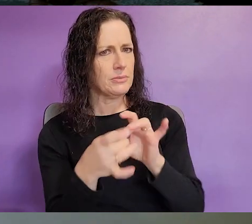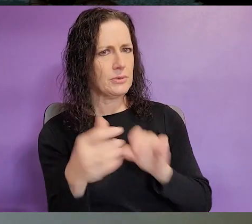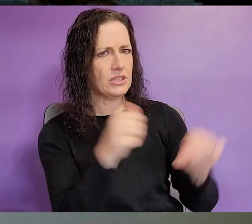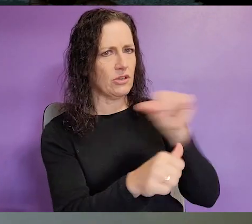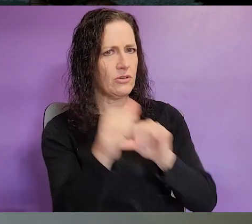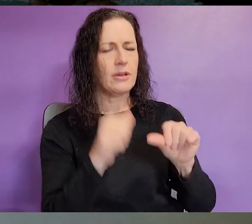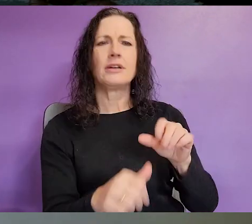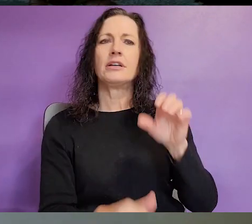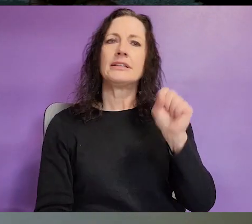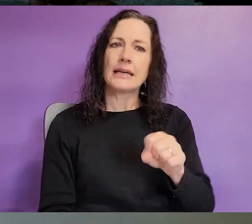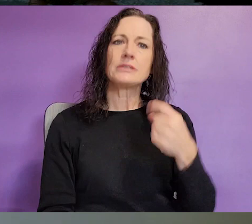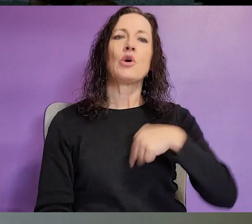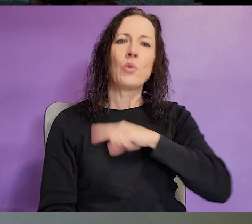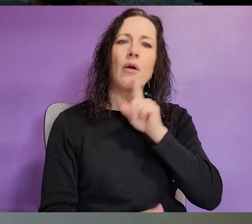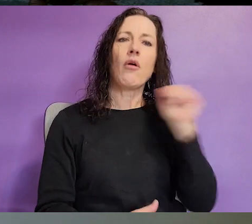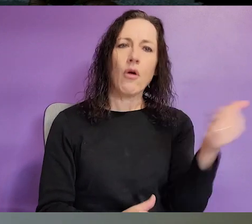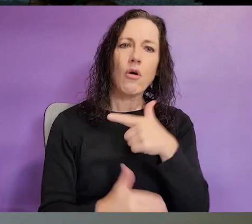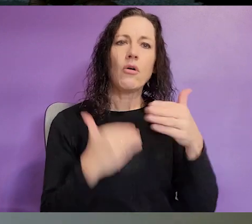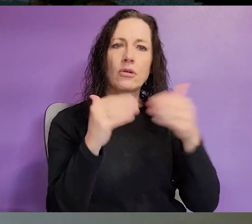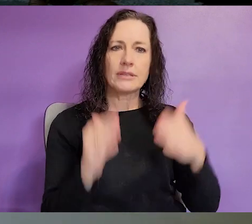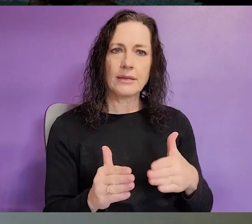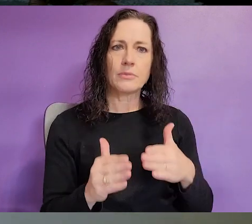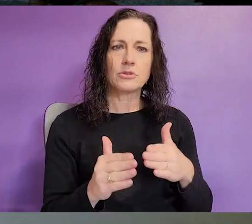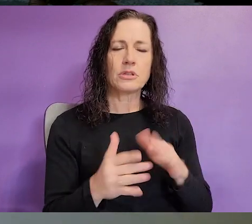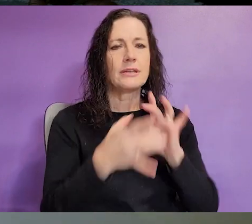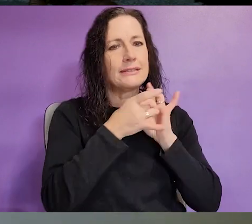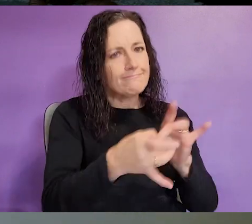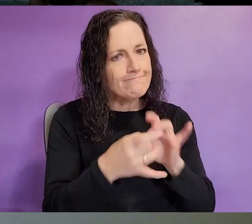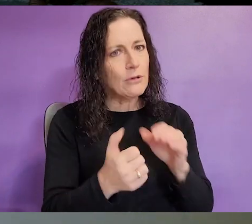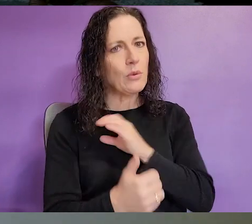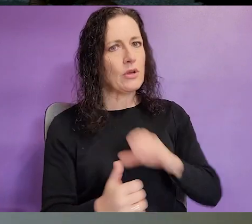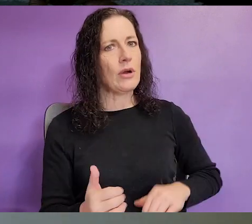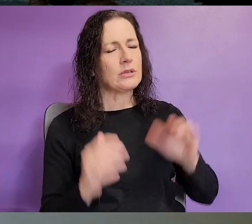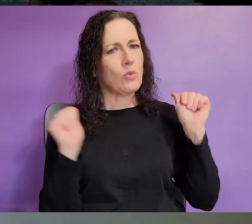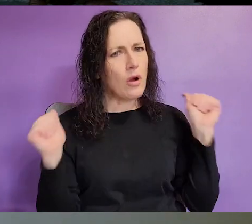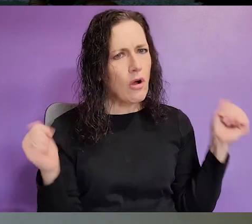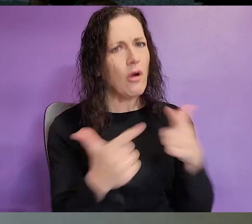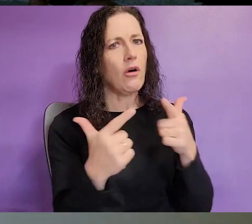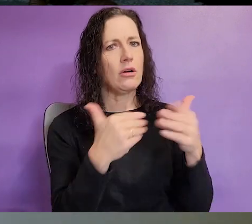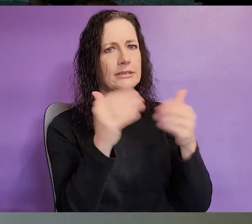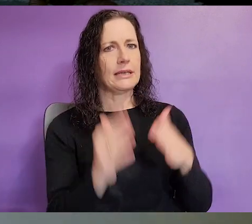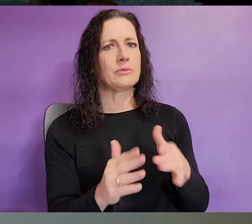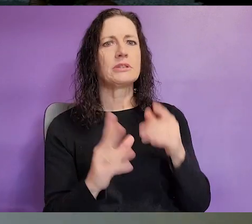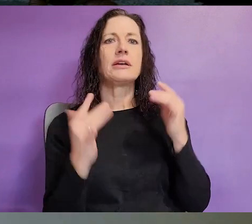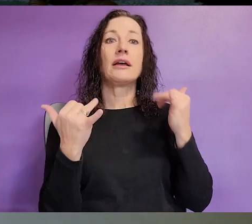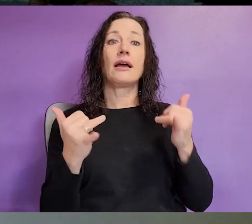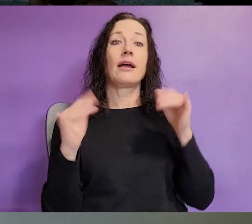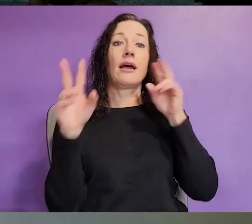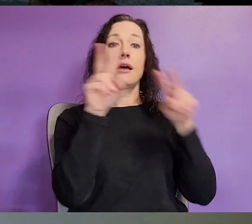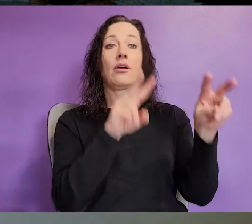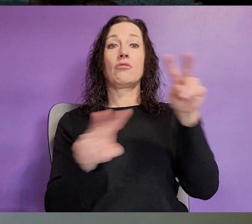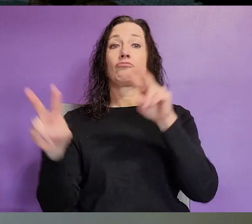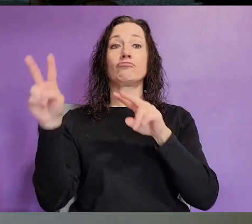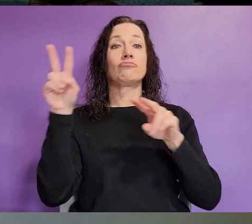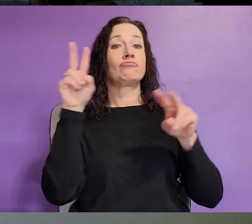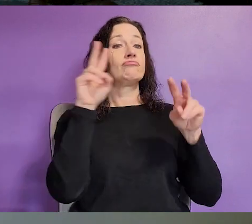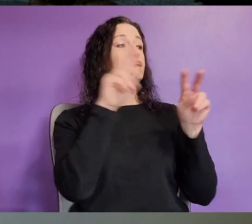that I am your neighbor and you are mine in Christ. And I look around in church and say,